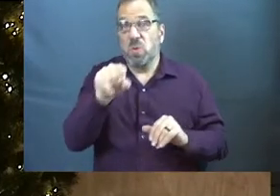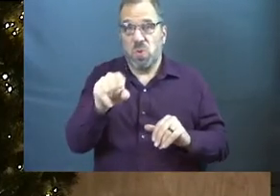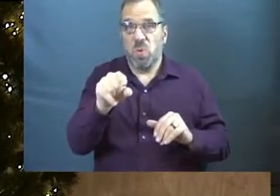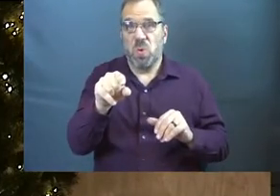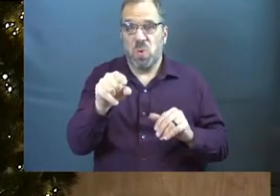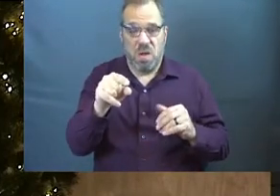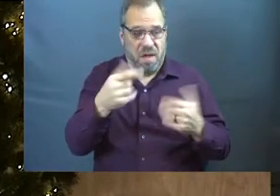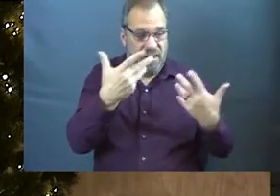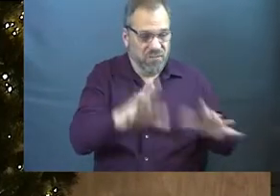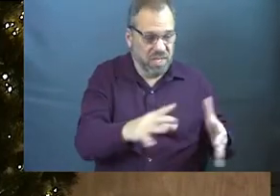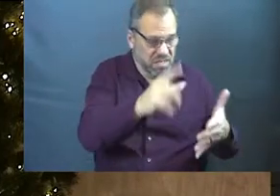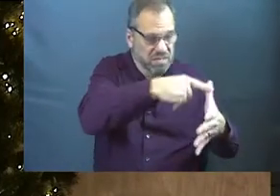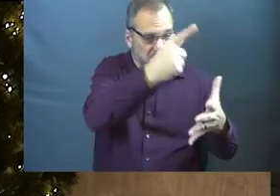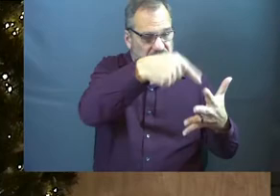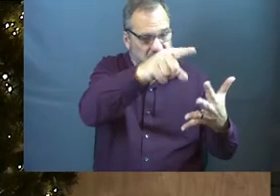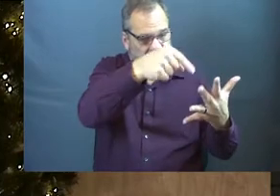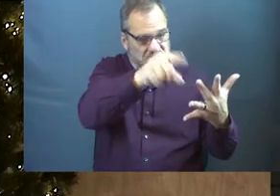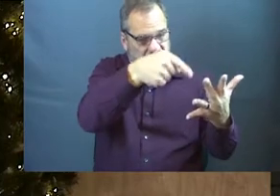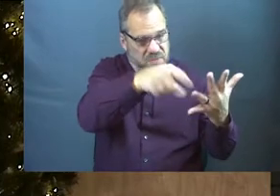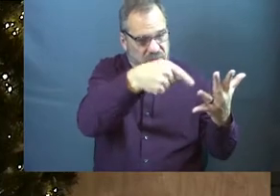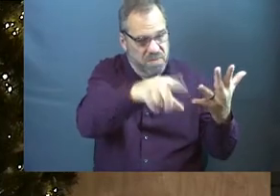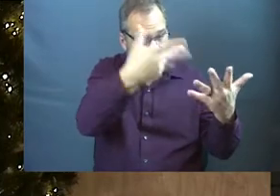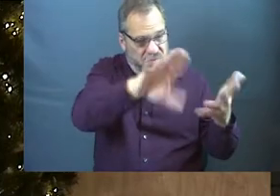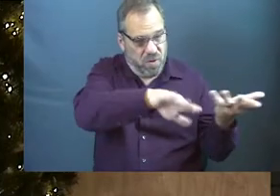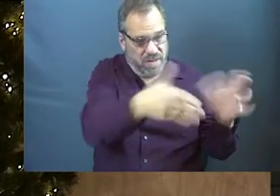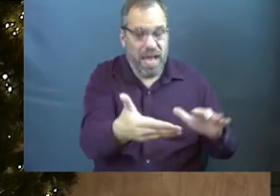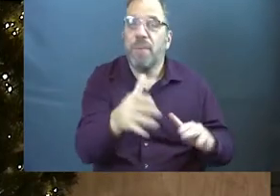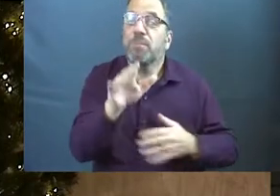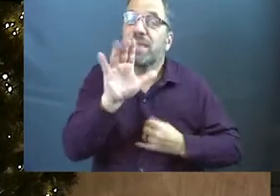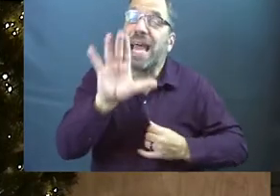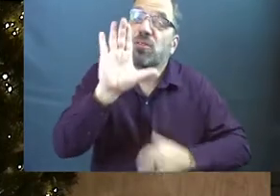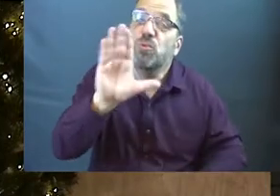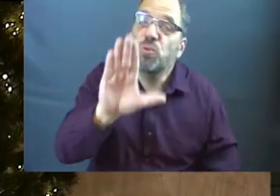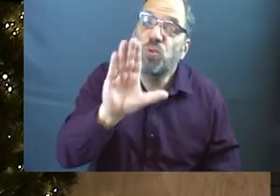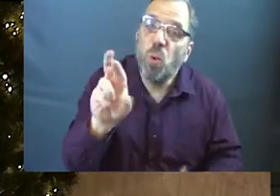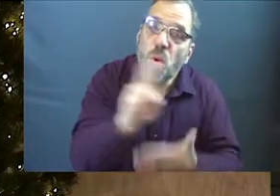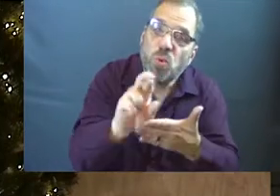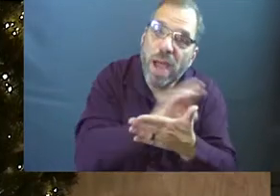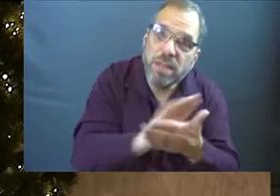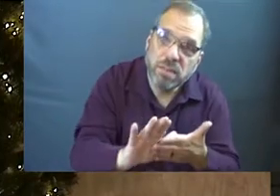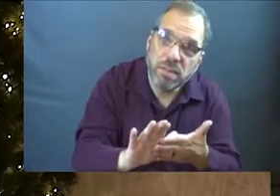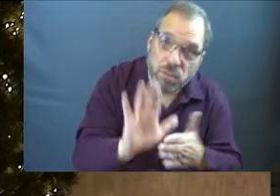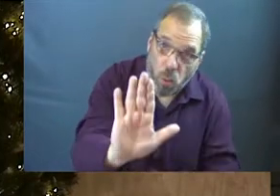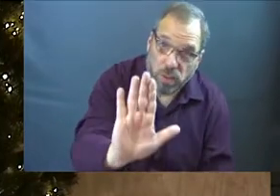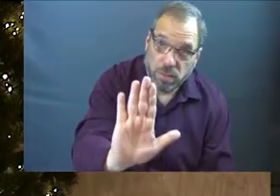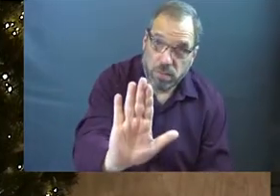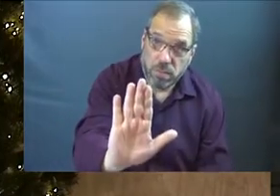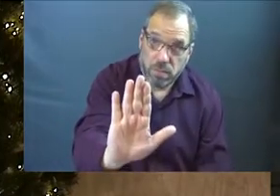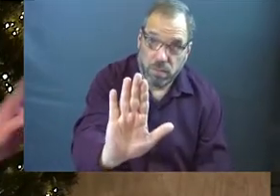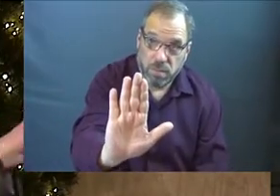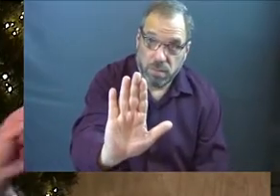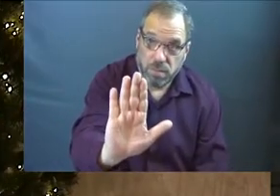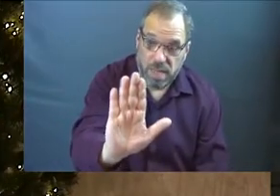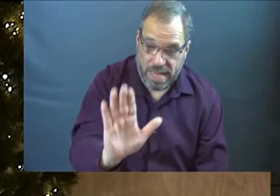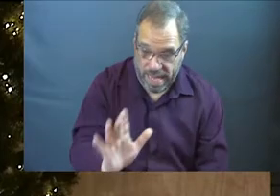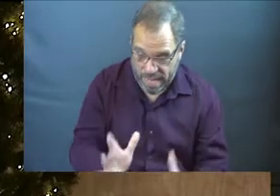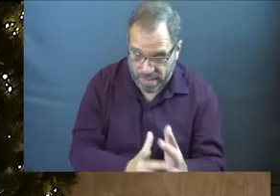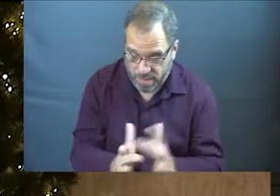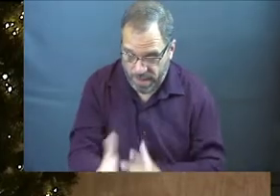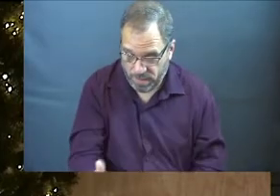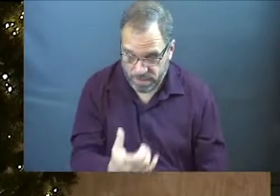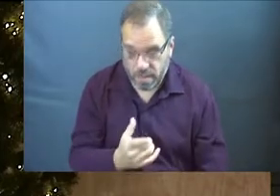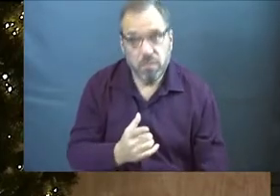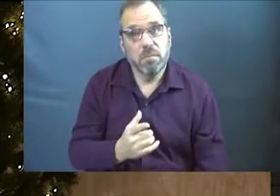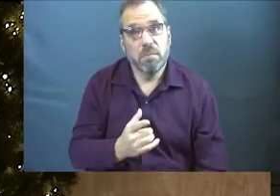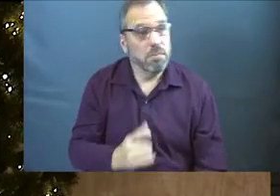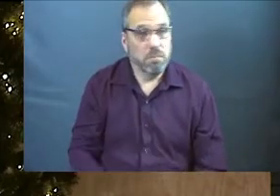you would accomplish these things before you die, that is your righteousness. And the scripture comes along and